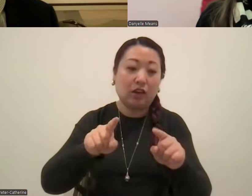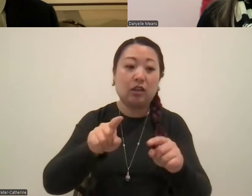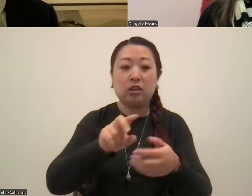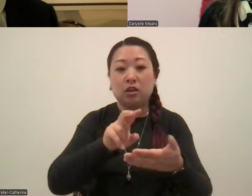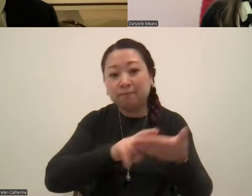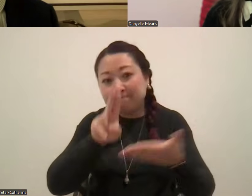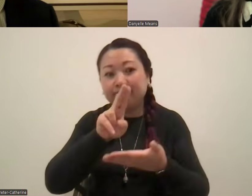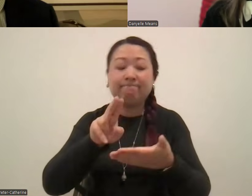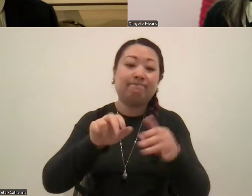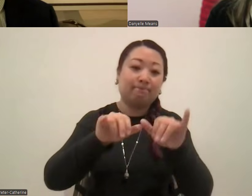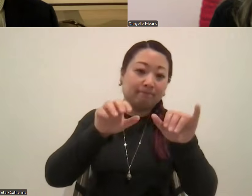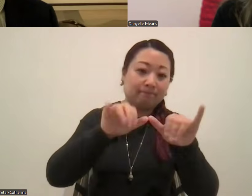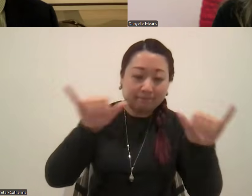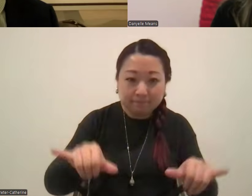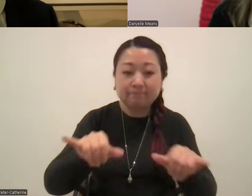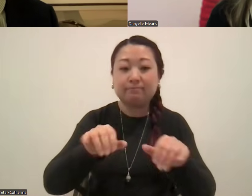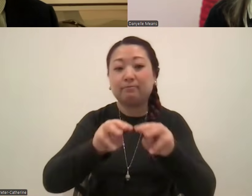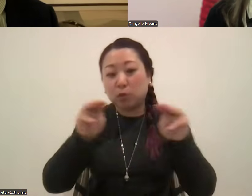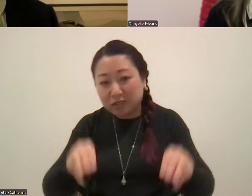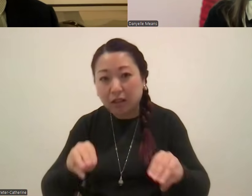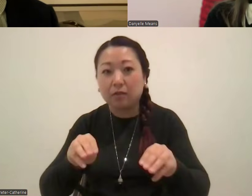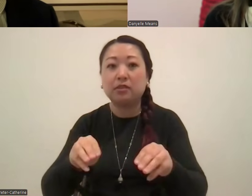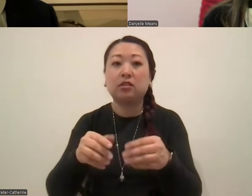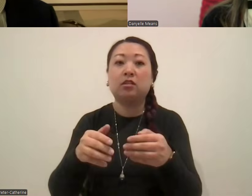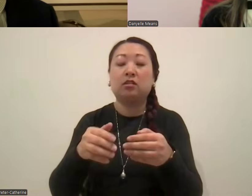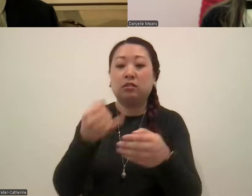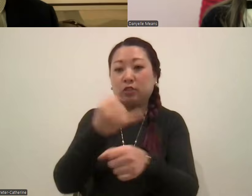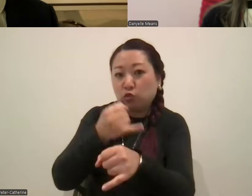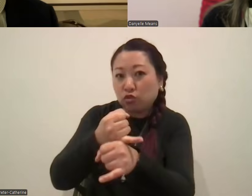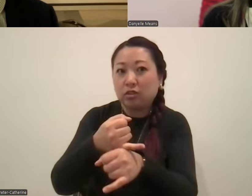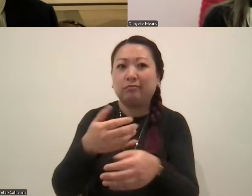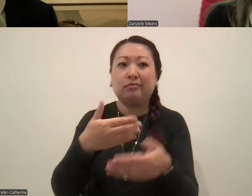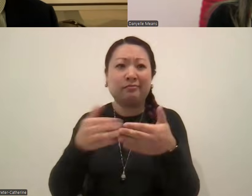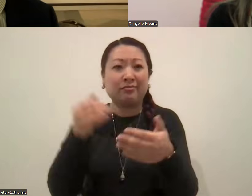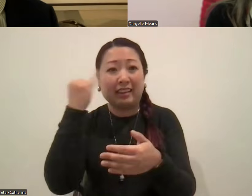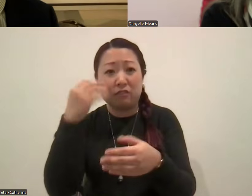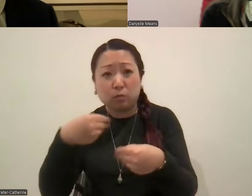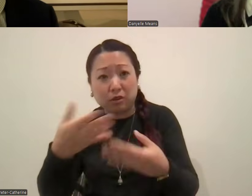to provide, whether that's internships, whether that's a